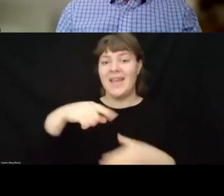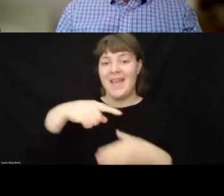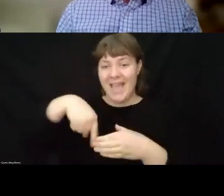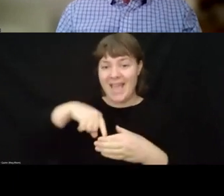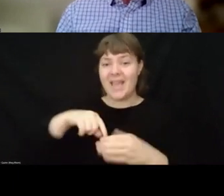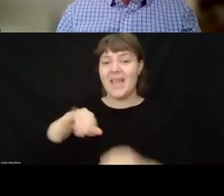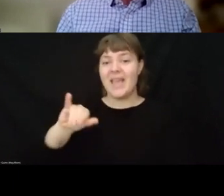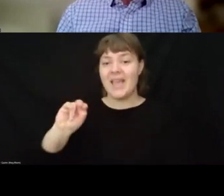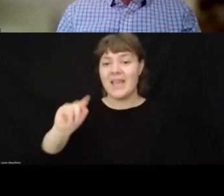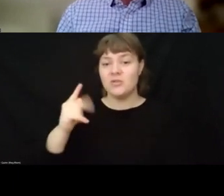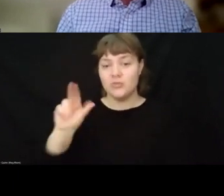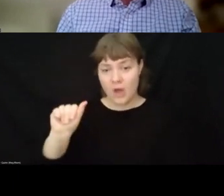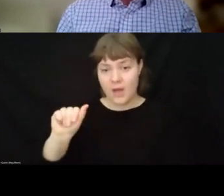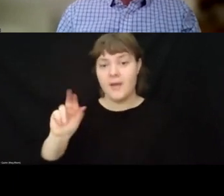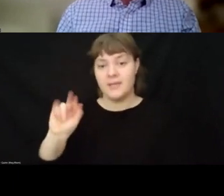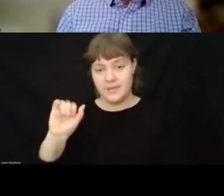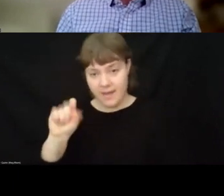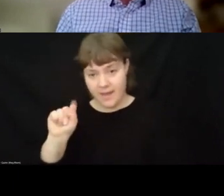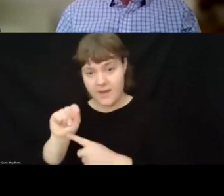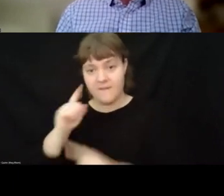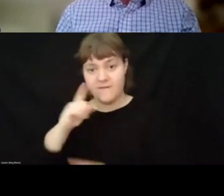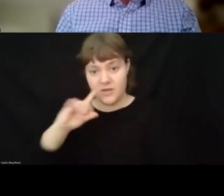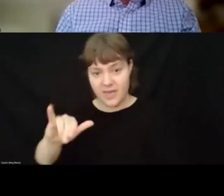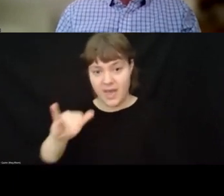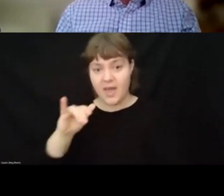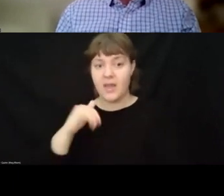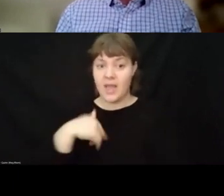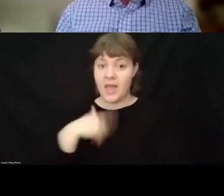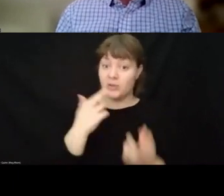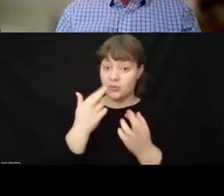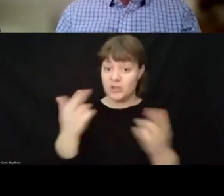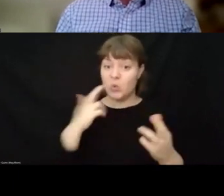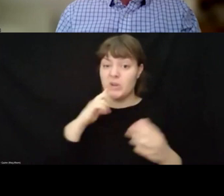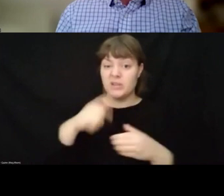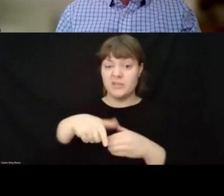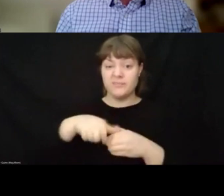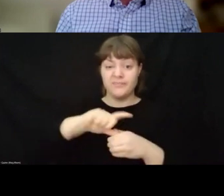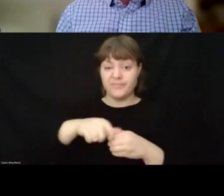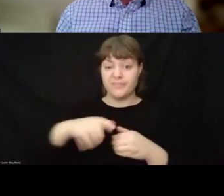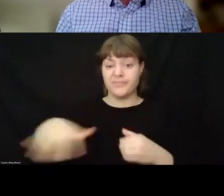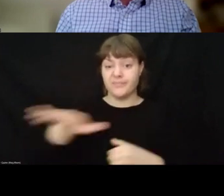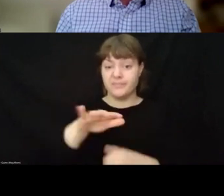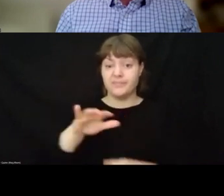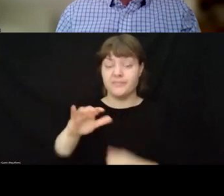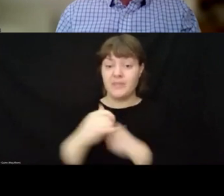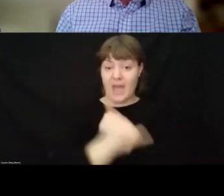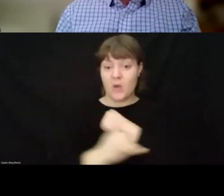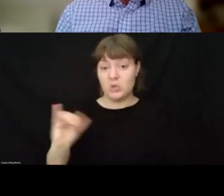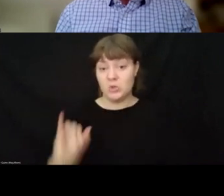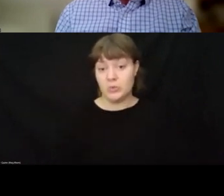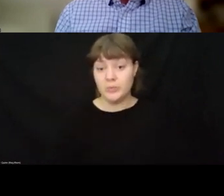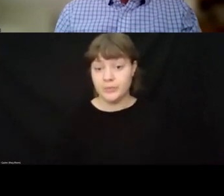It includes resources in our surrounding counties as well.